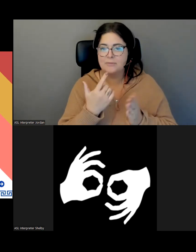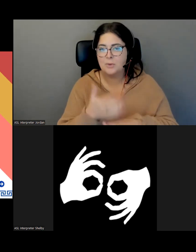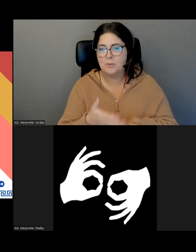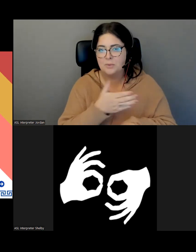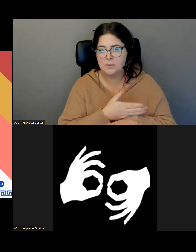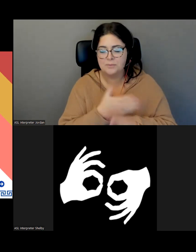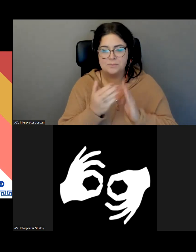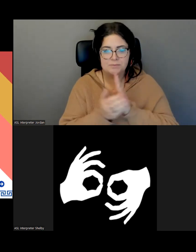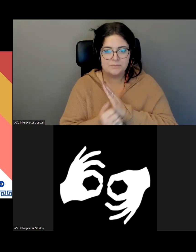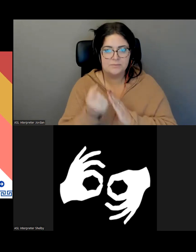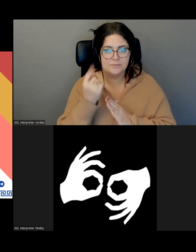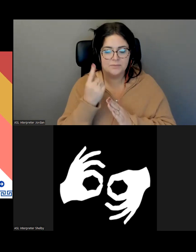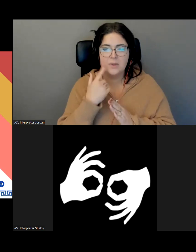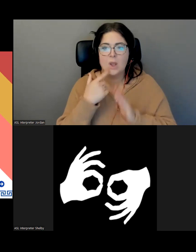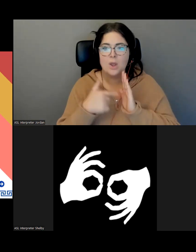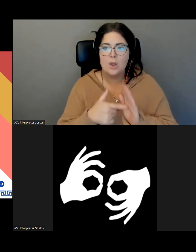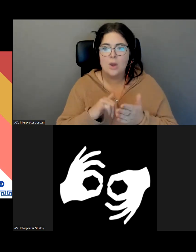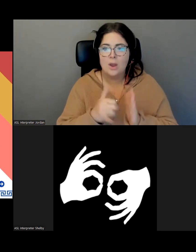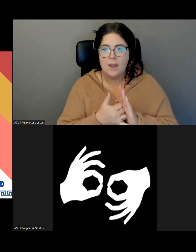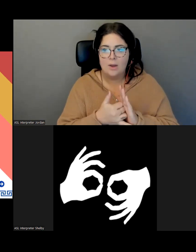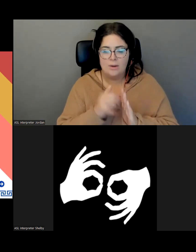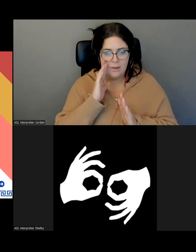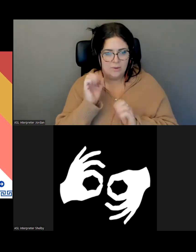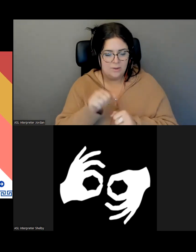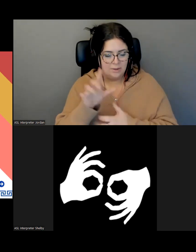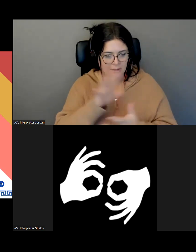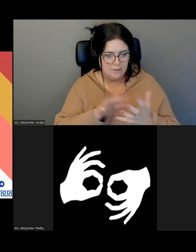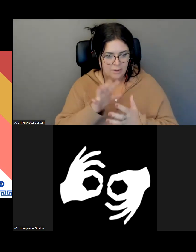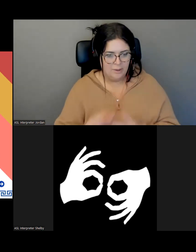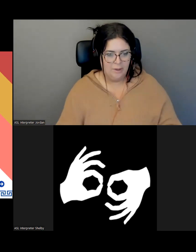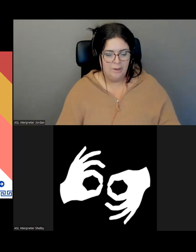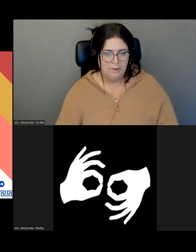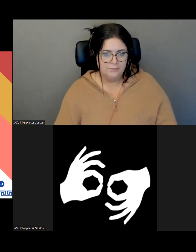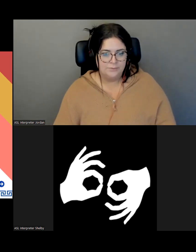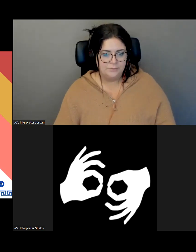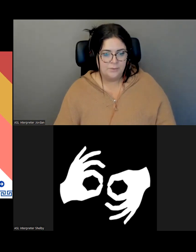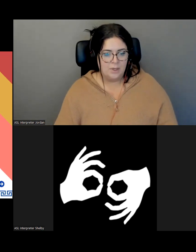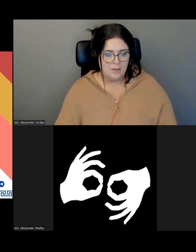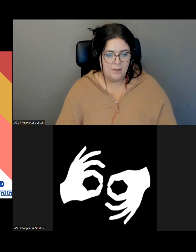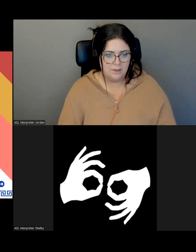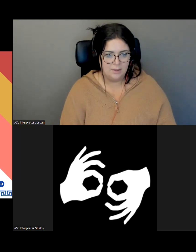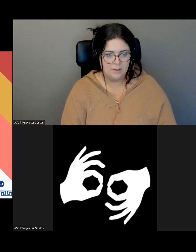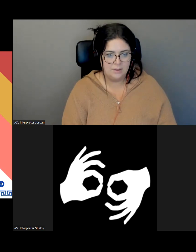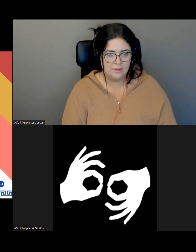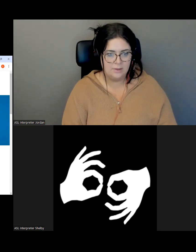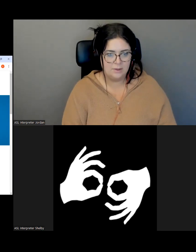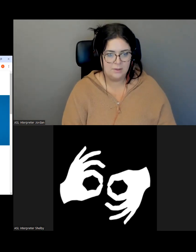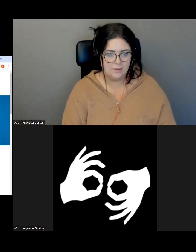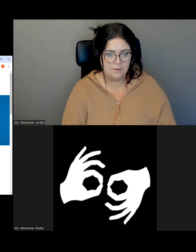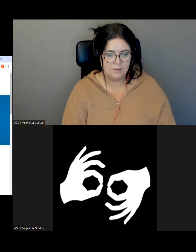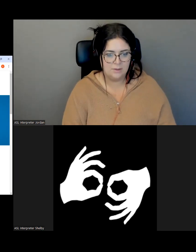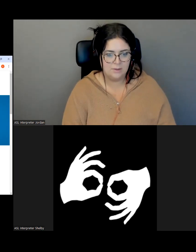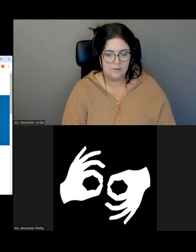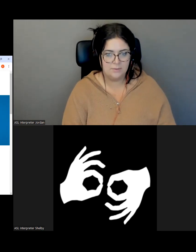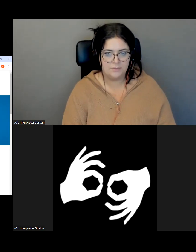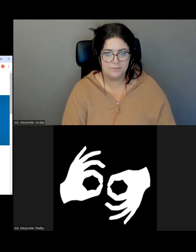you through on how to get to there because sometimes it can be confusing. Let me just share my other screen. Do people see the